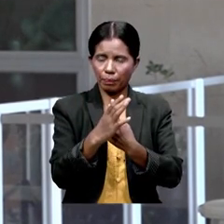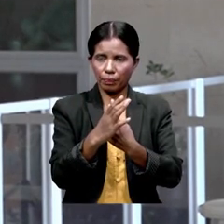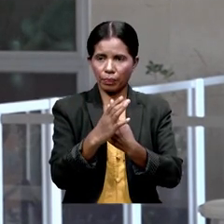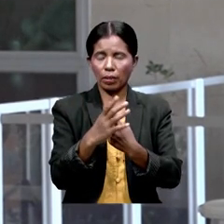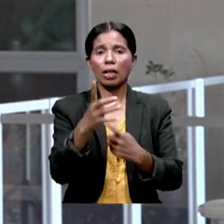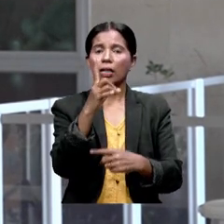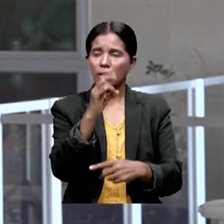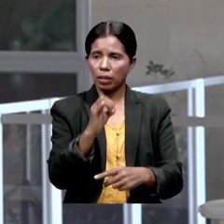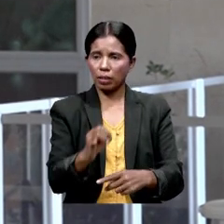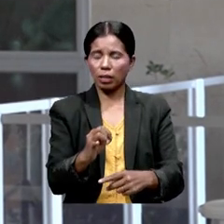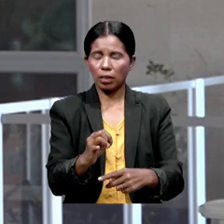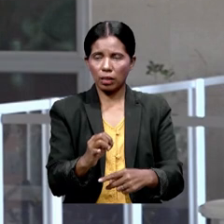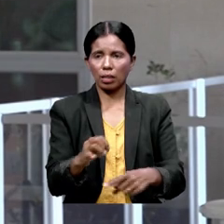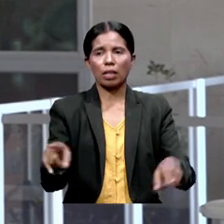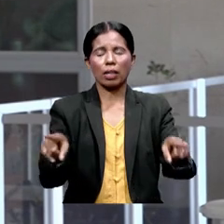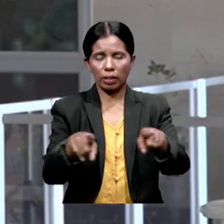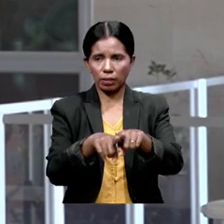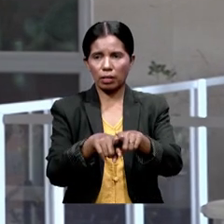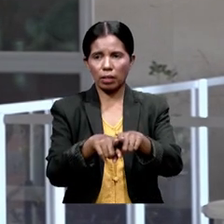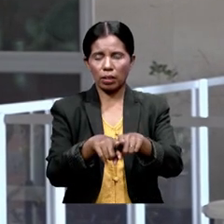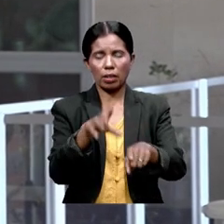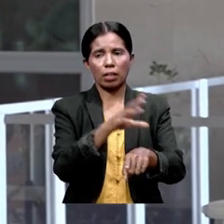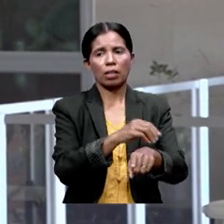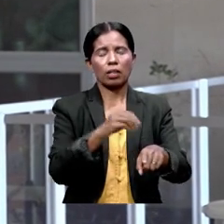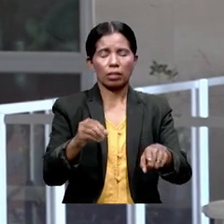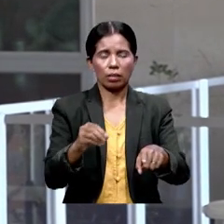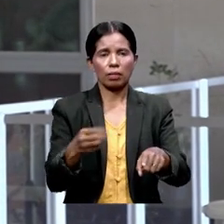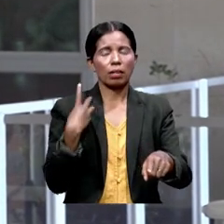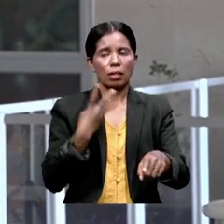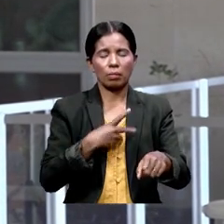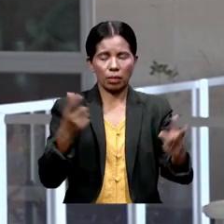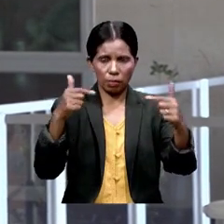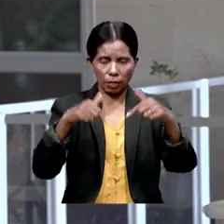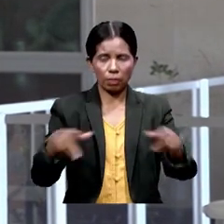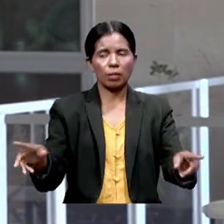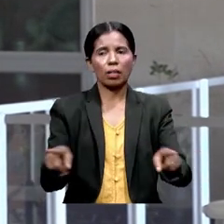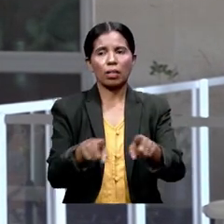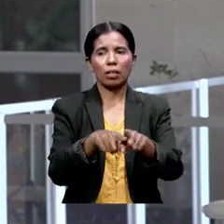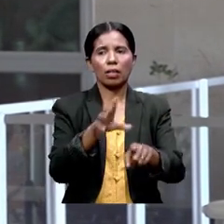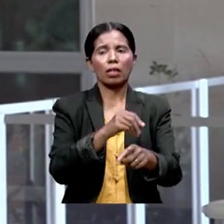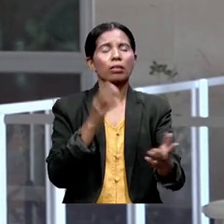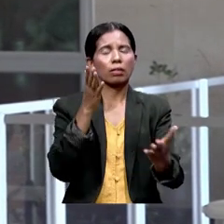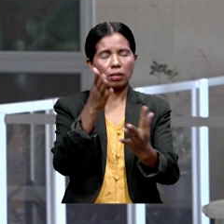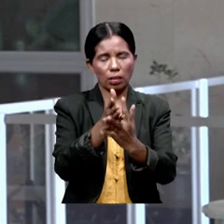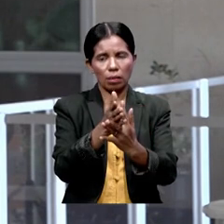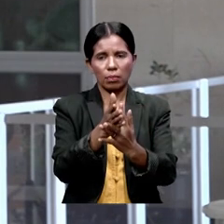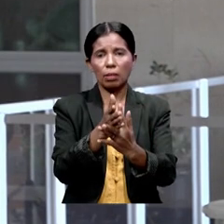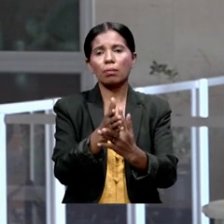Dili is also reinforcing its presence within ASEAN with the accession